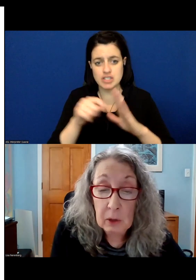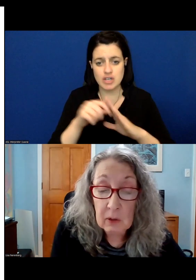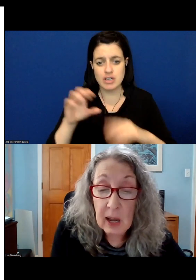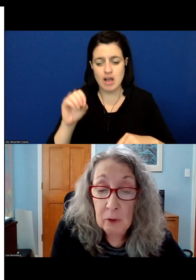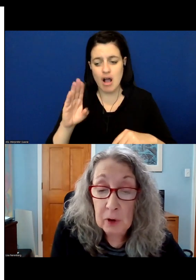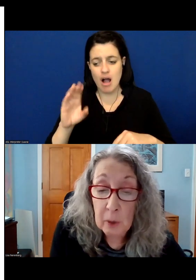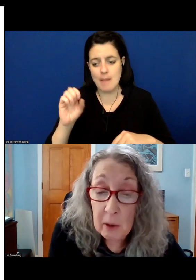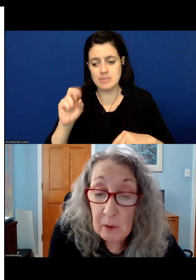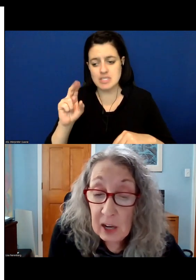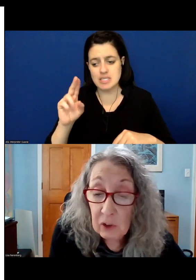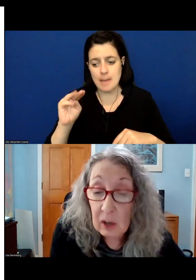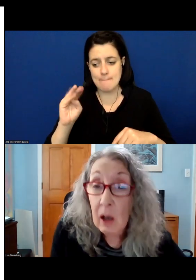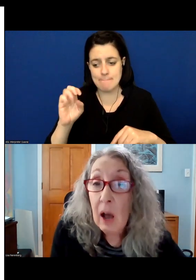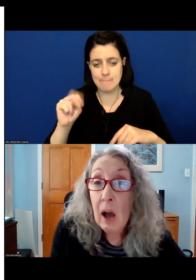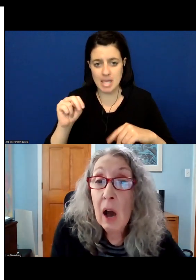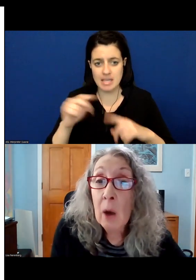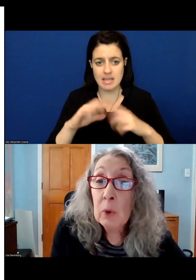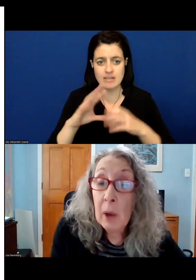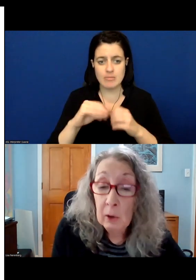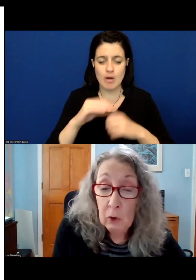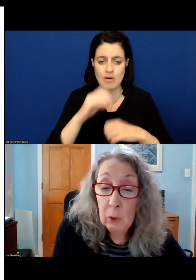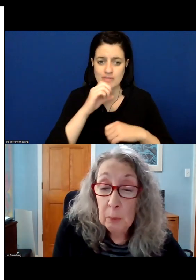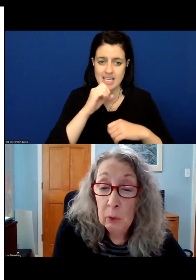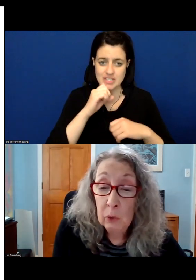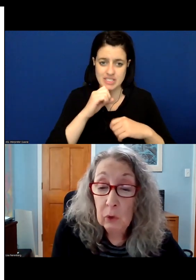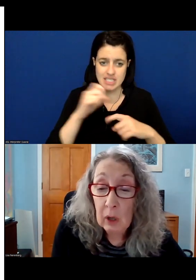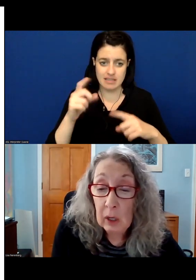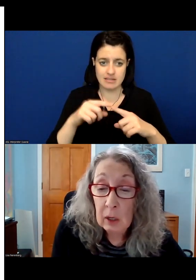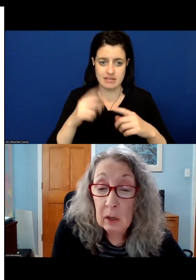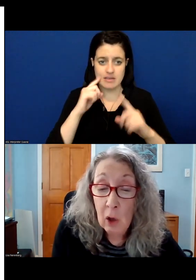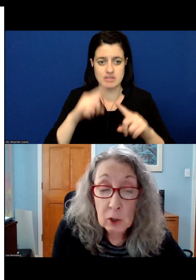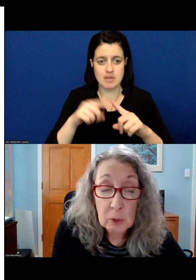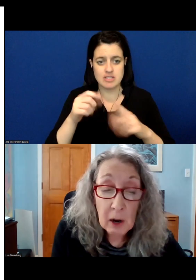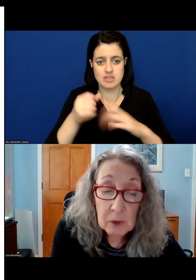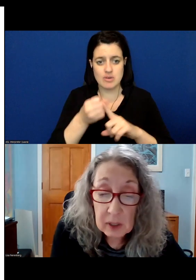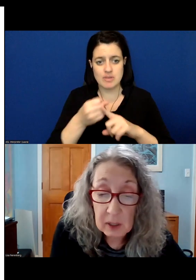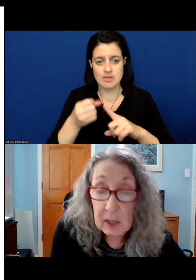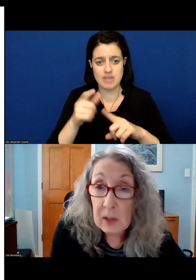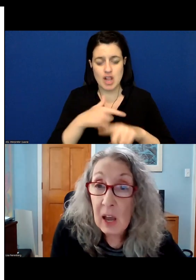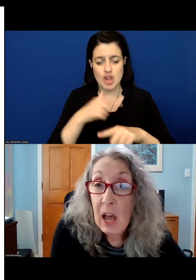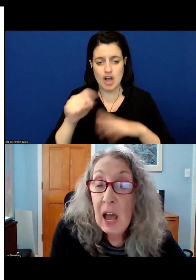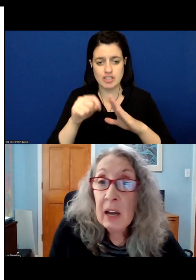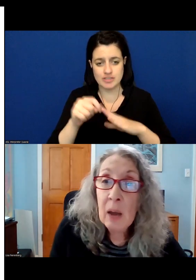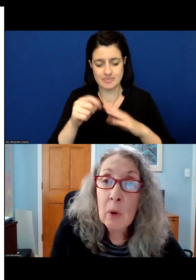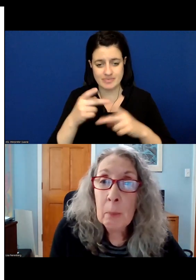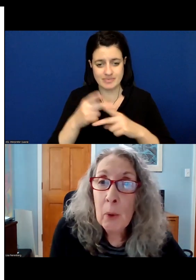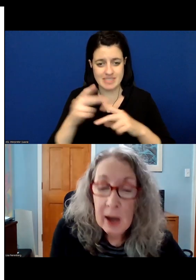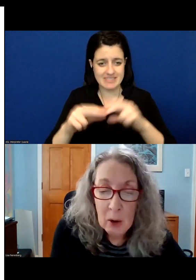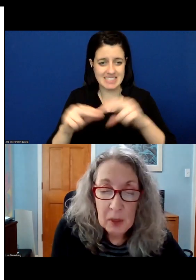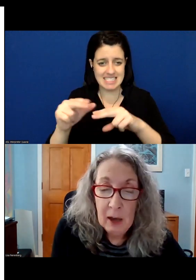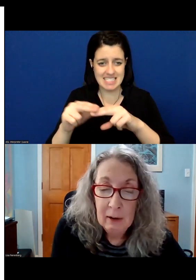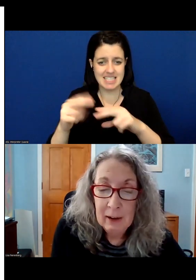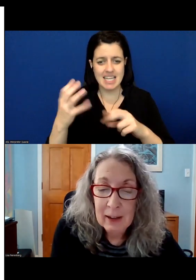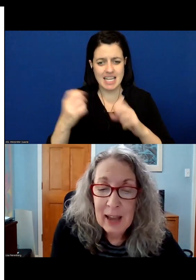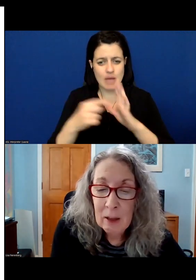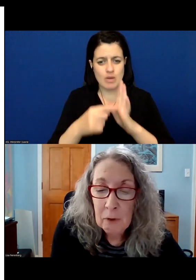the California Department of Aging, responds to abuse in long-term care facilities. And I want to point